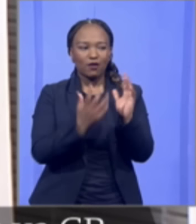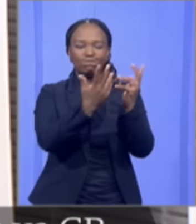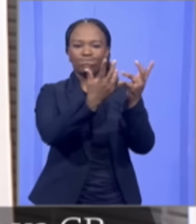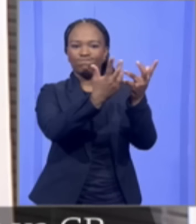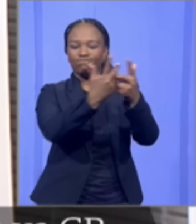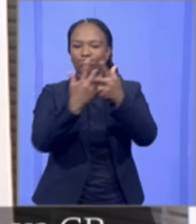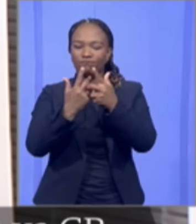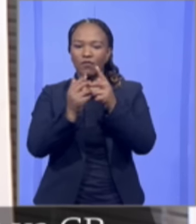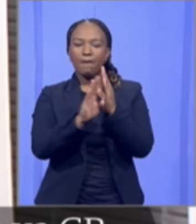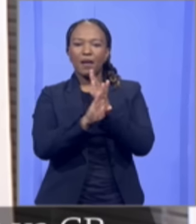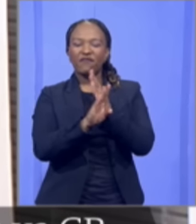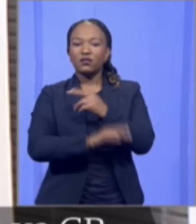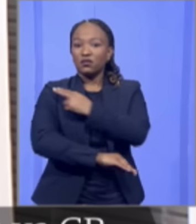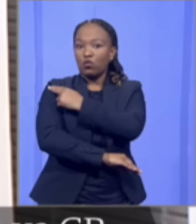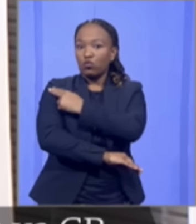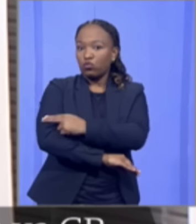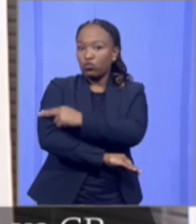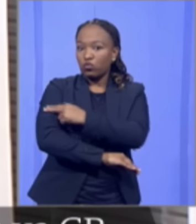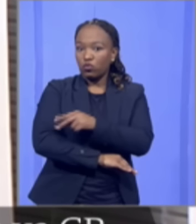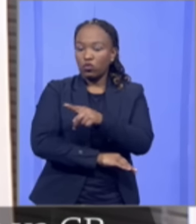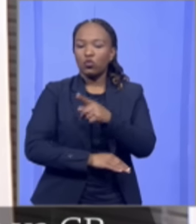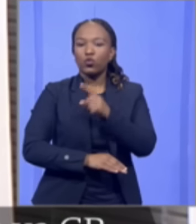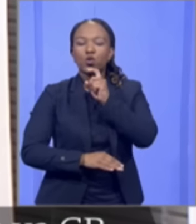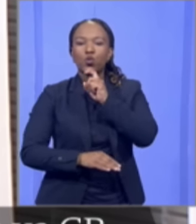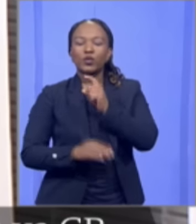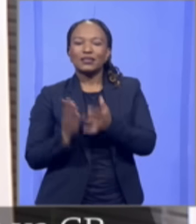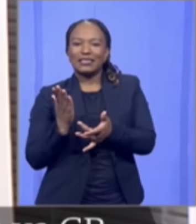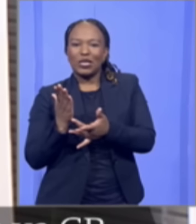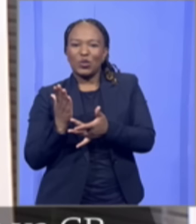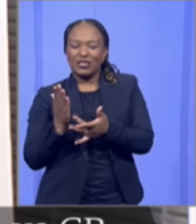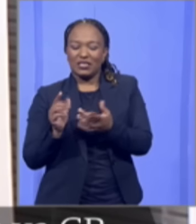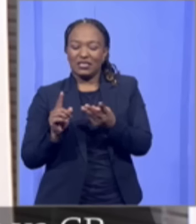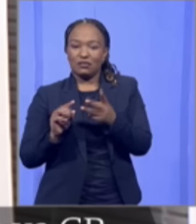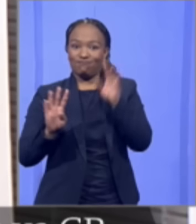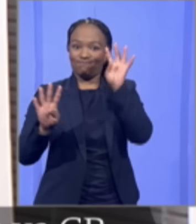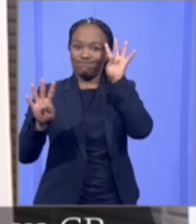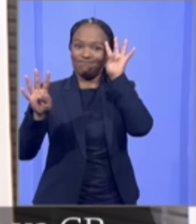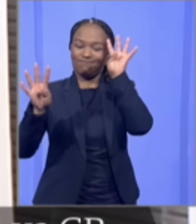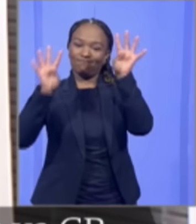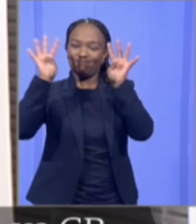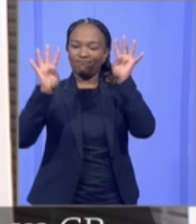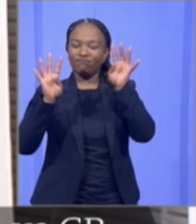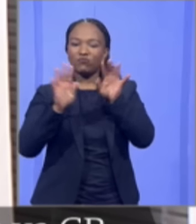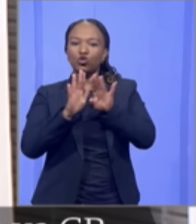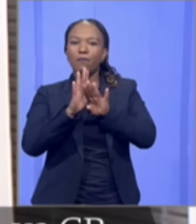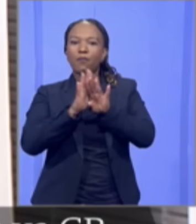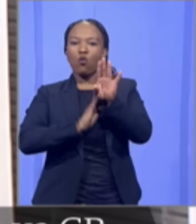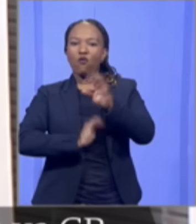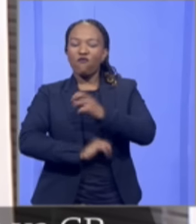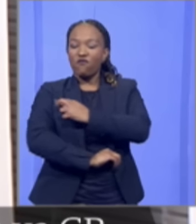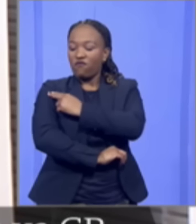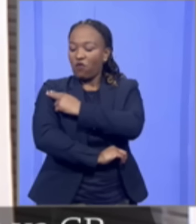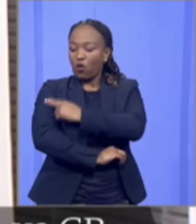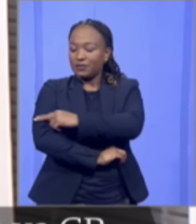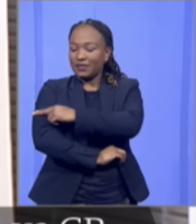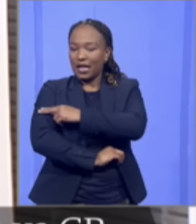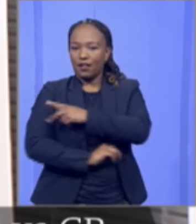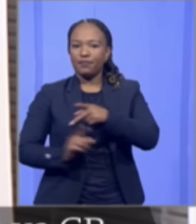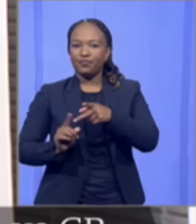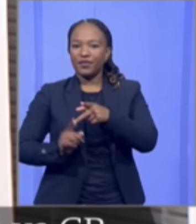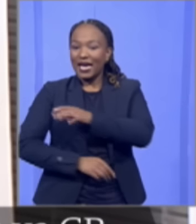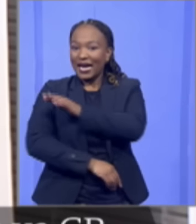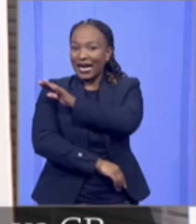private hospitals, and to use technology and innovation not only to improve our hospitals, clinics, and